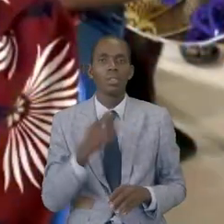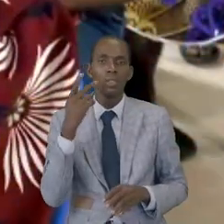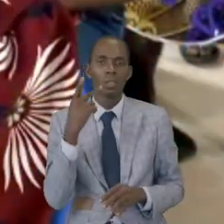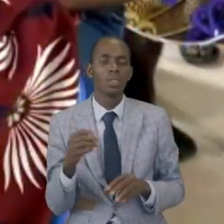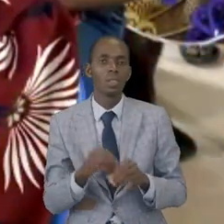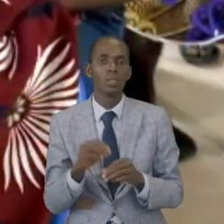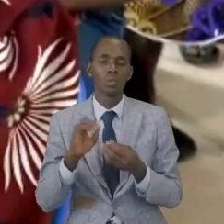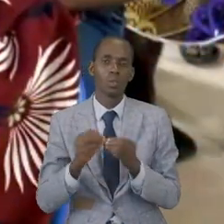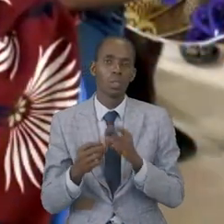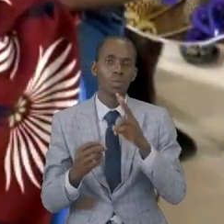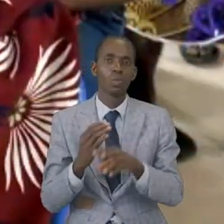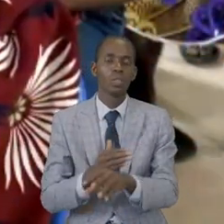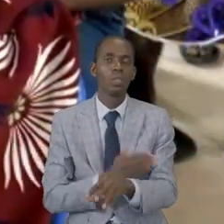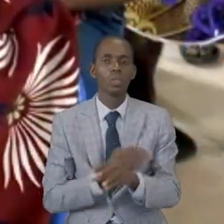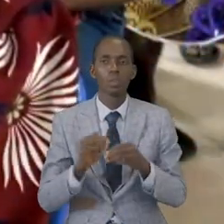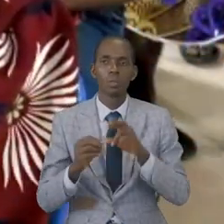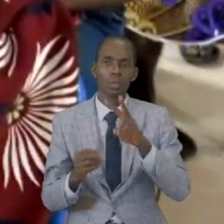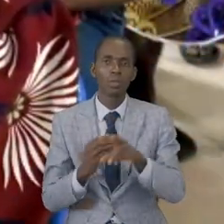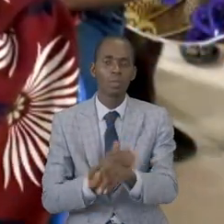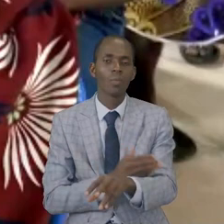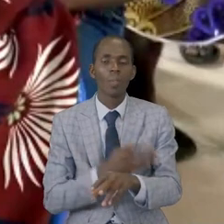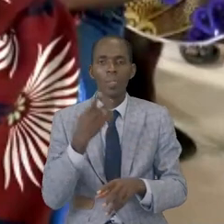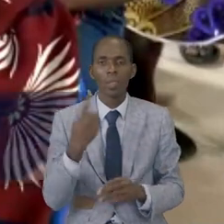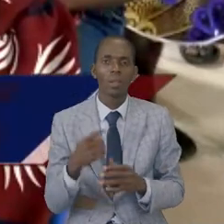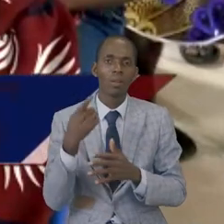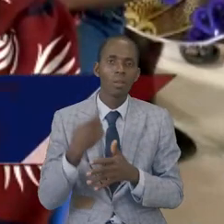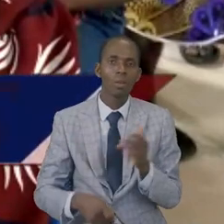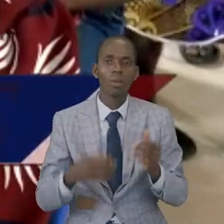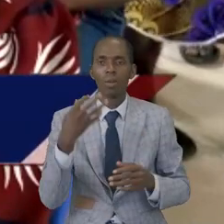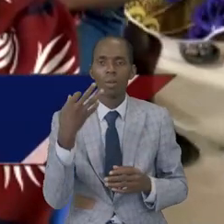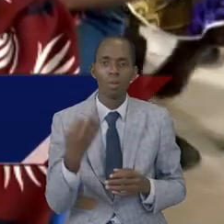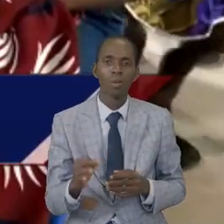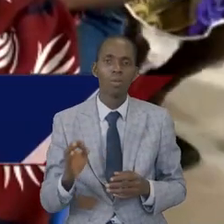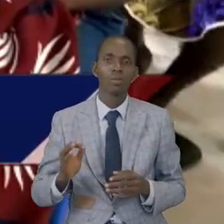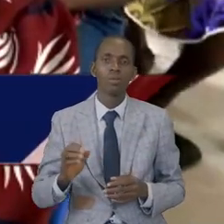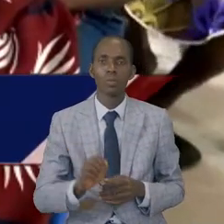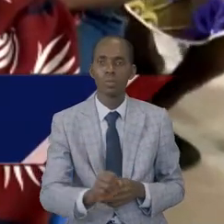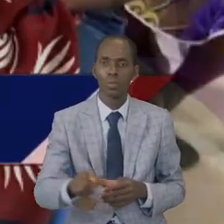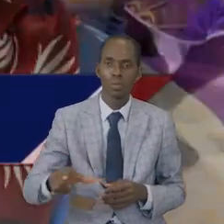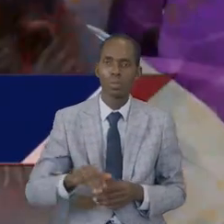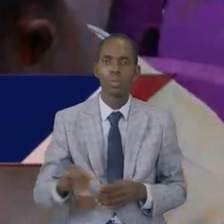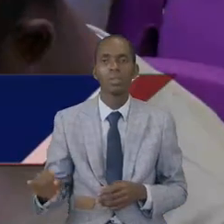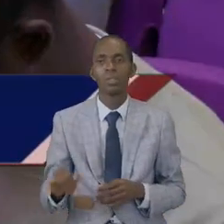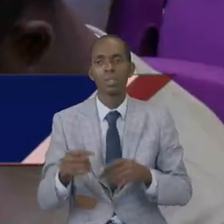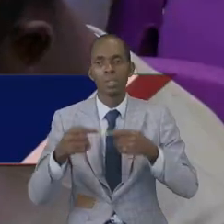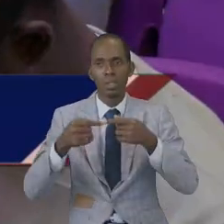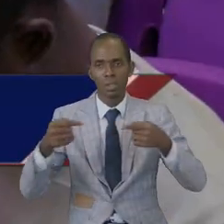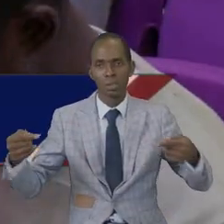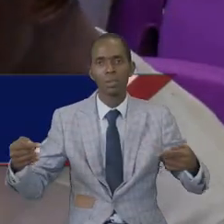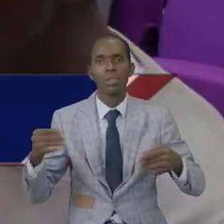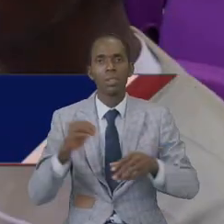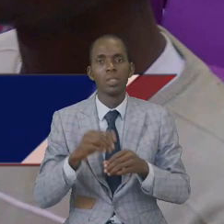at number two now. Number two, the cost of sowing discord in the